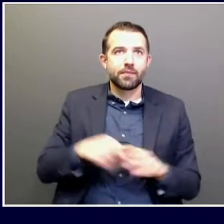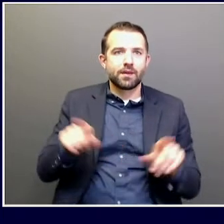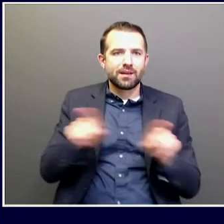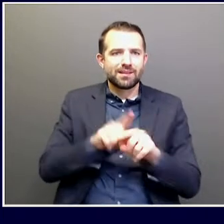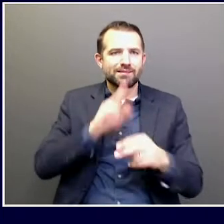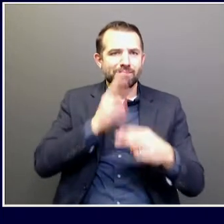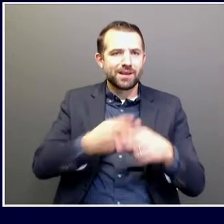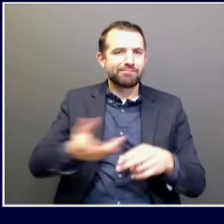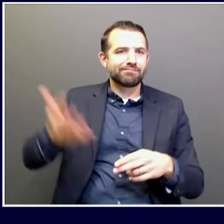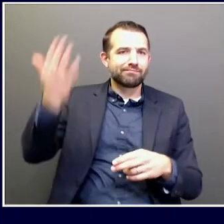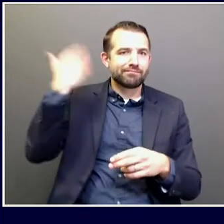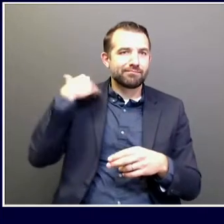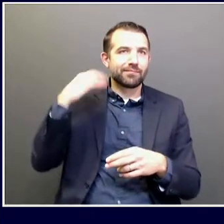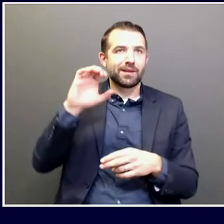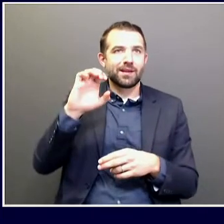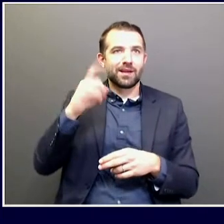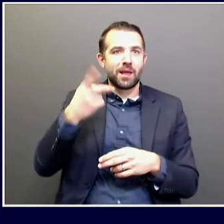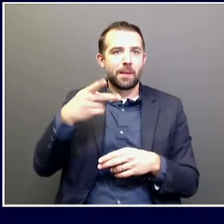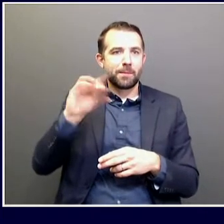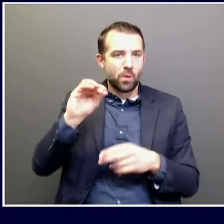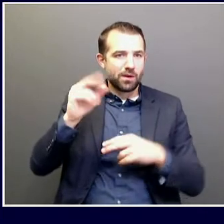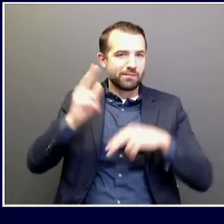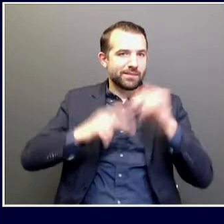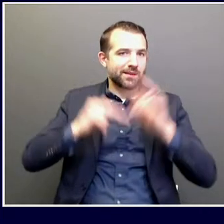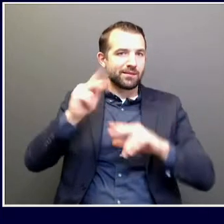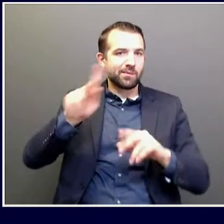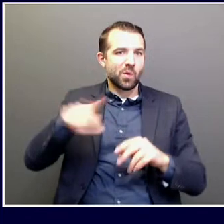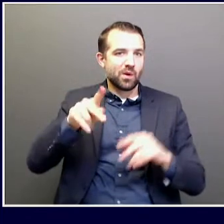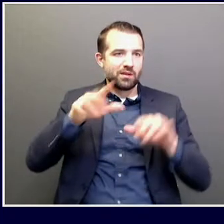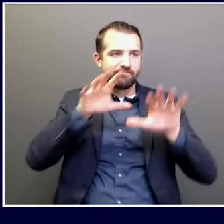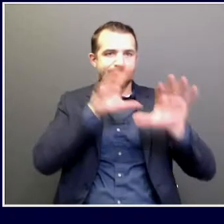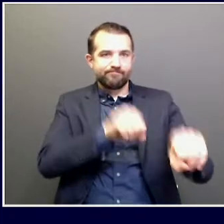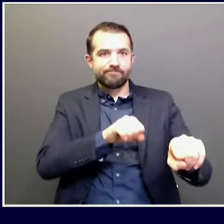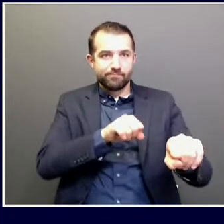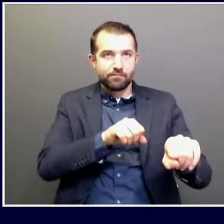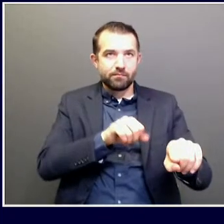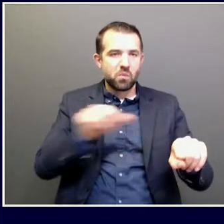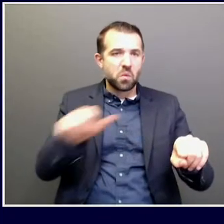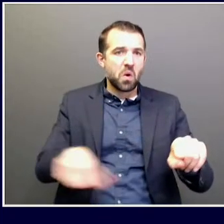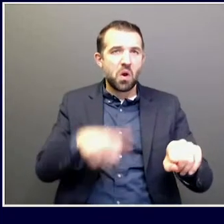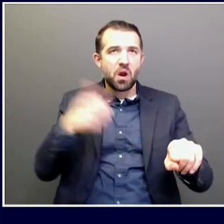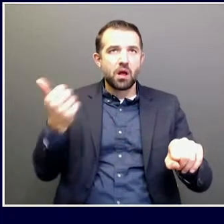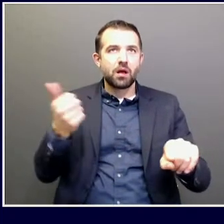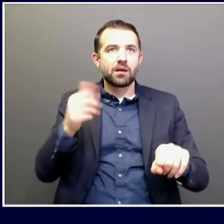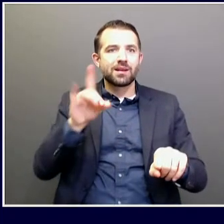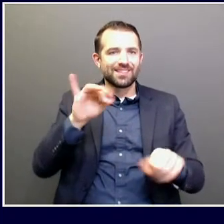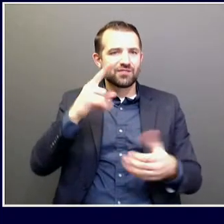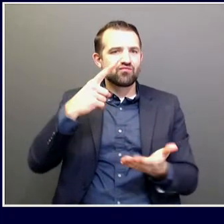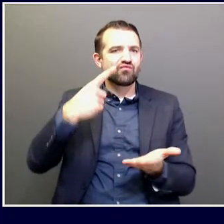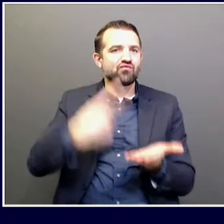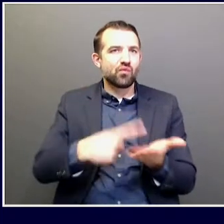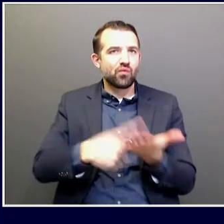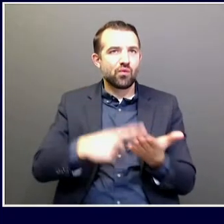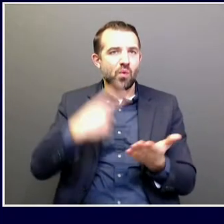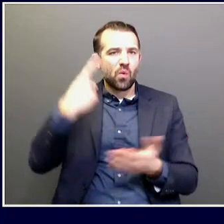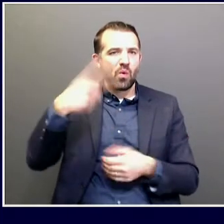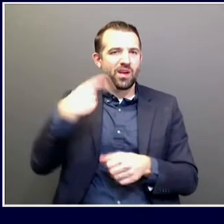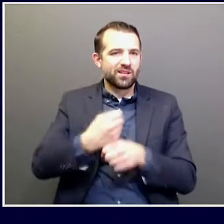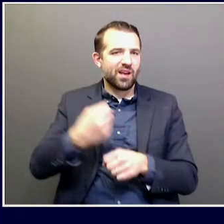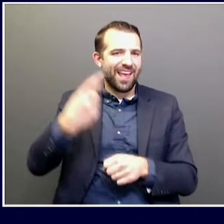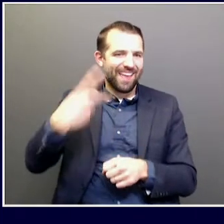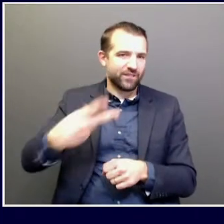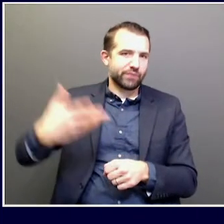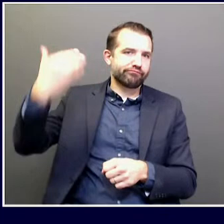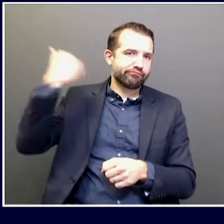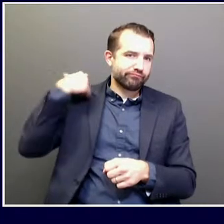expo or something like that. Is that part of it? Yeah. Yeah, no, we did talk about that a year and a half ago, and we were prepared to do something